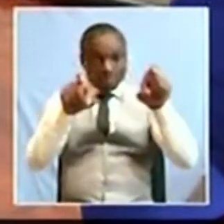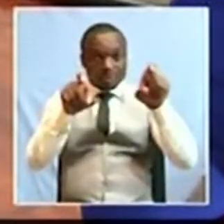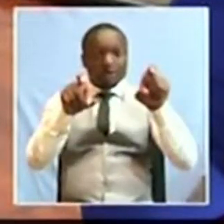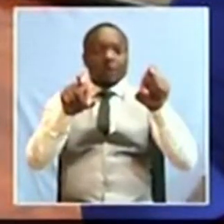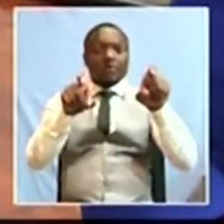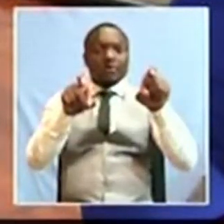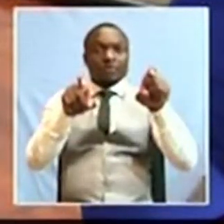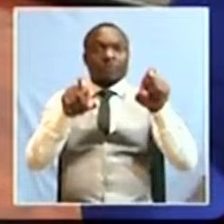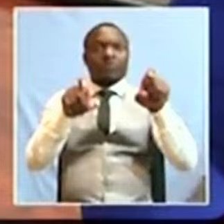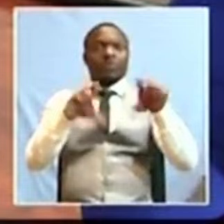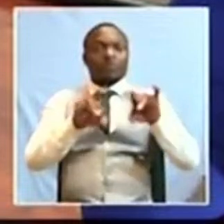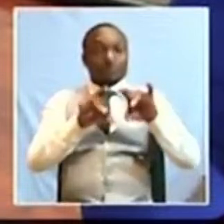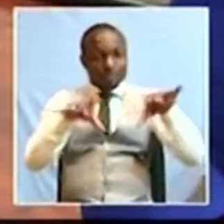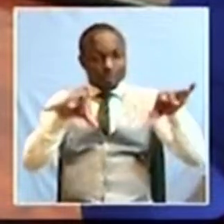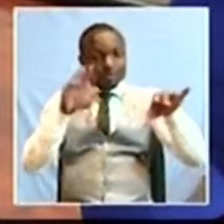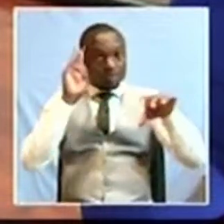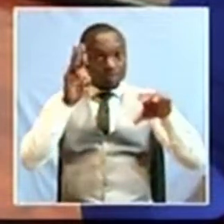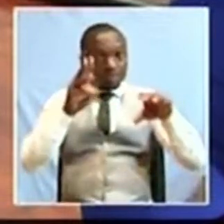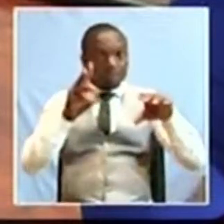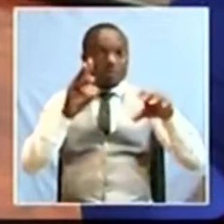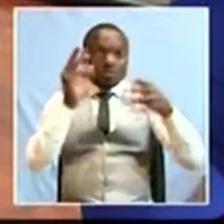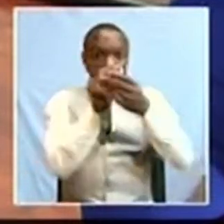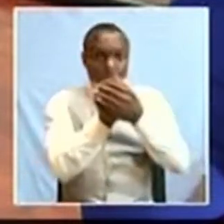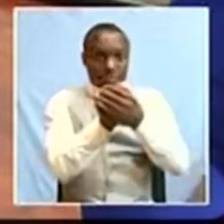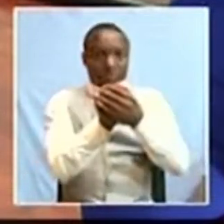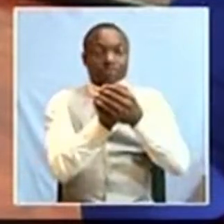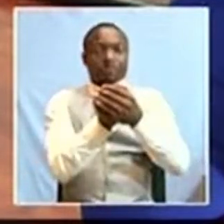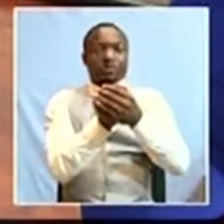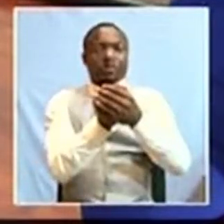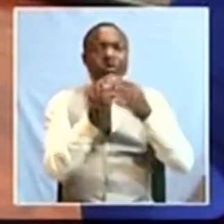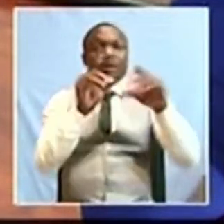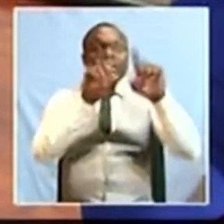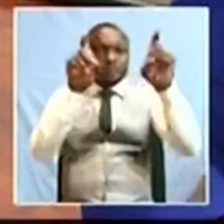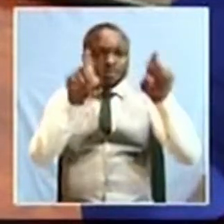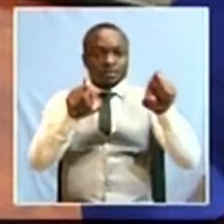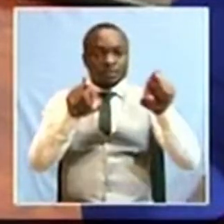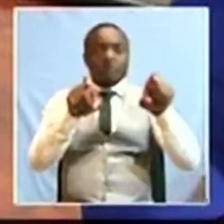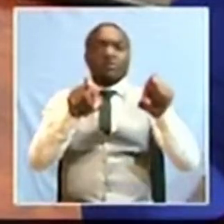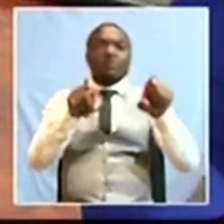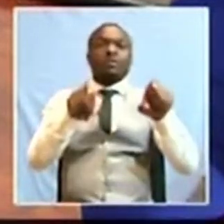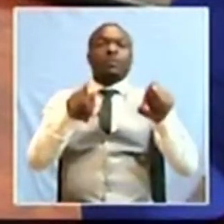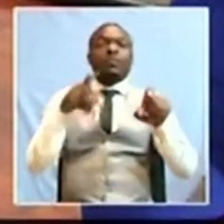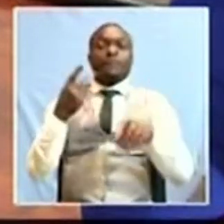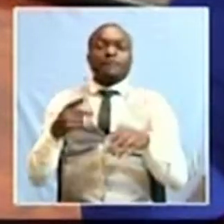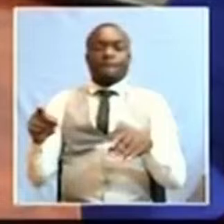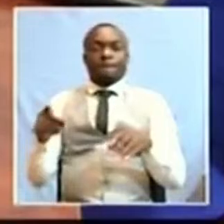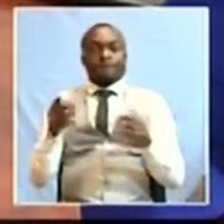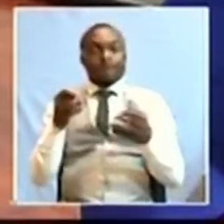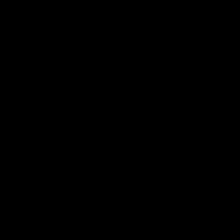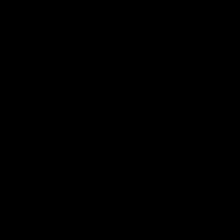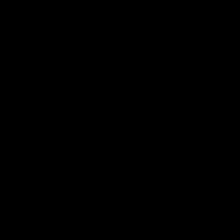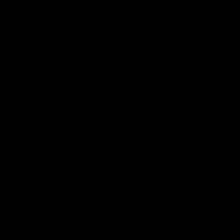titles will also include titles of the properties in question. Remedial